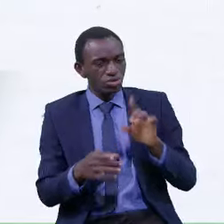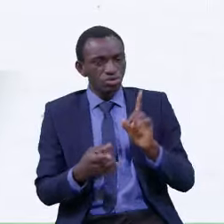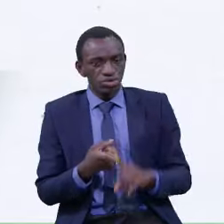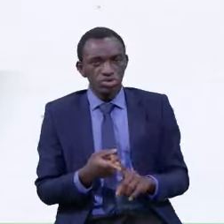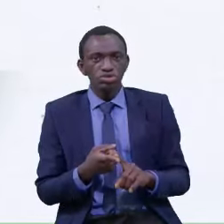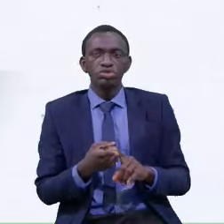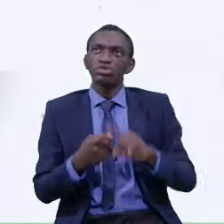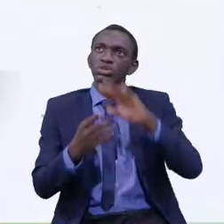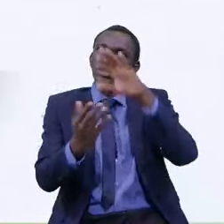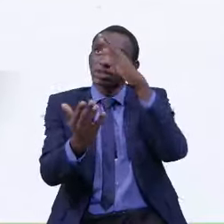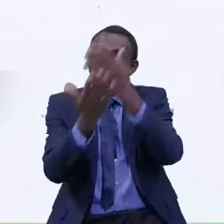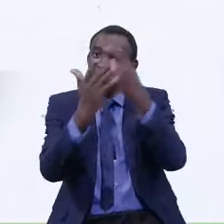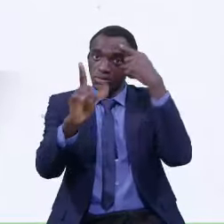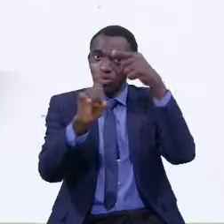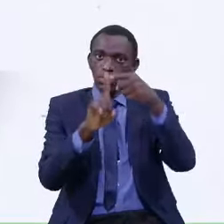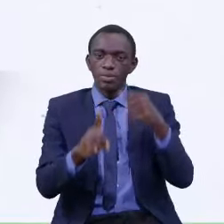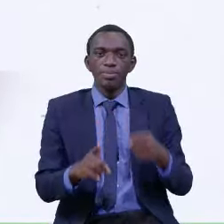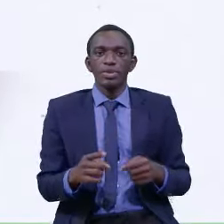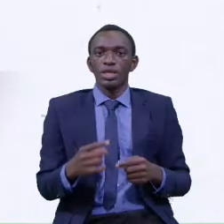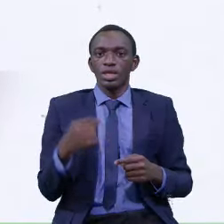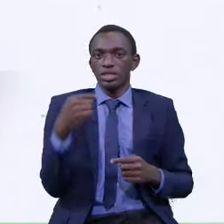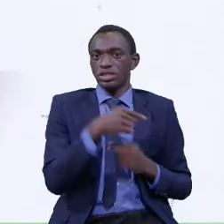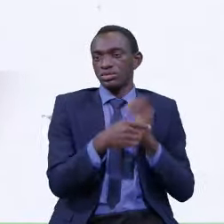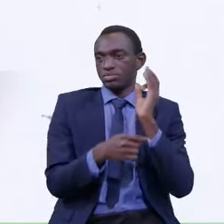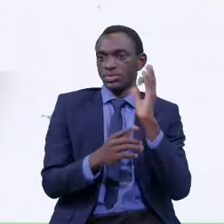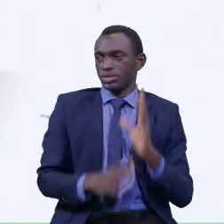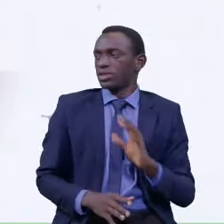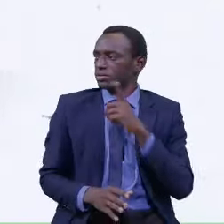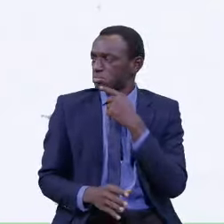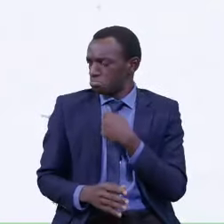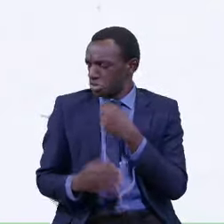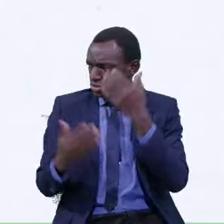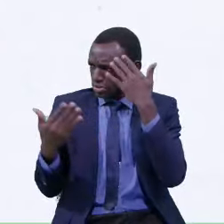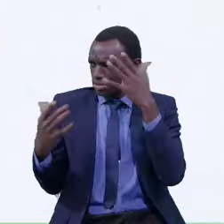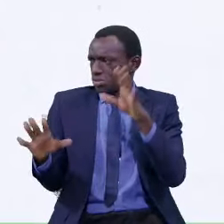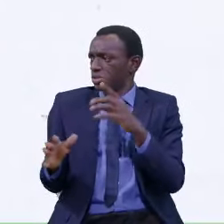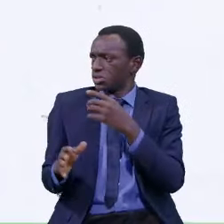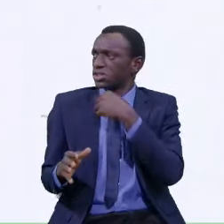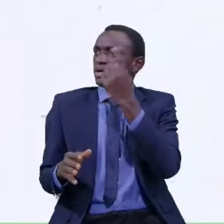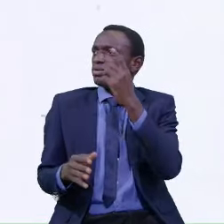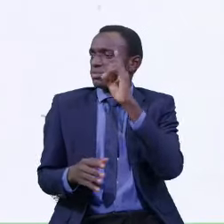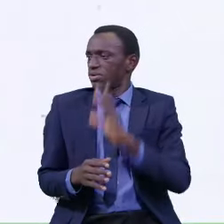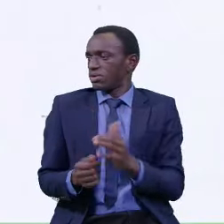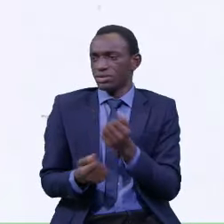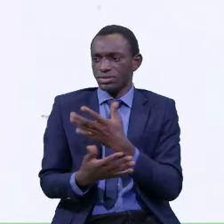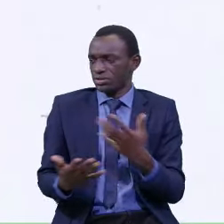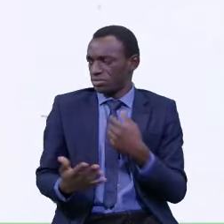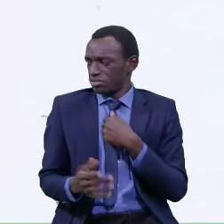Oh, Pastor, I don't think I'll tell God anything more than the fact that he knows I